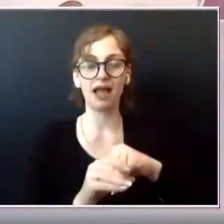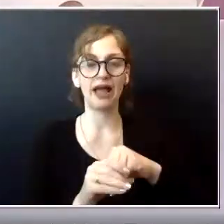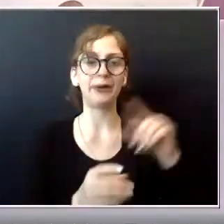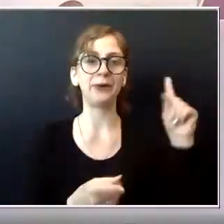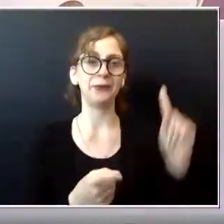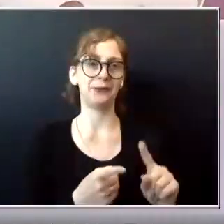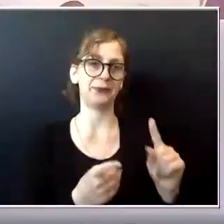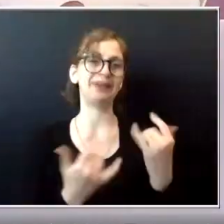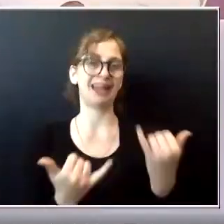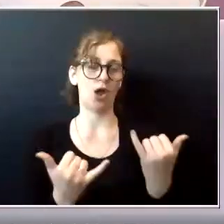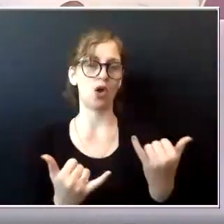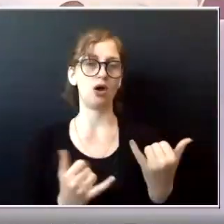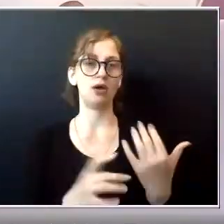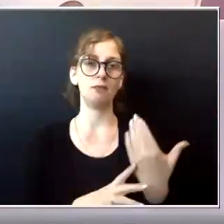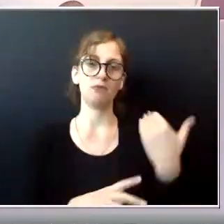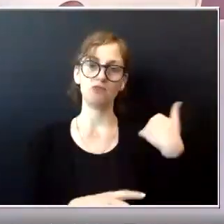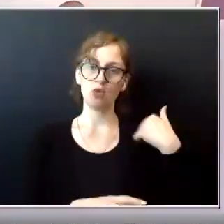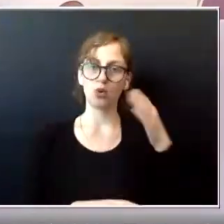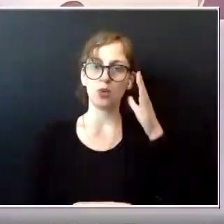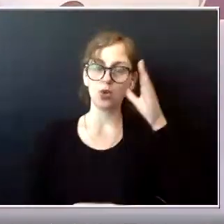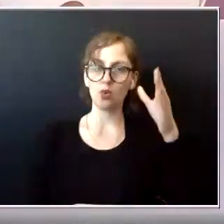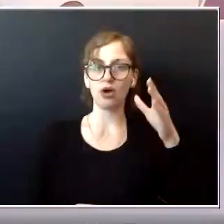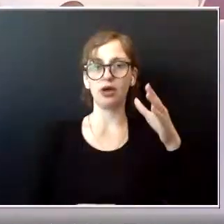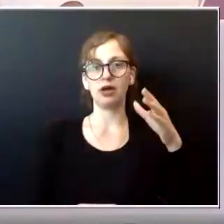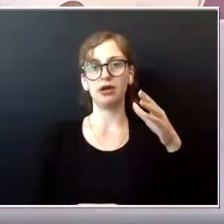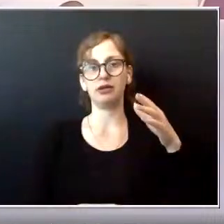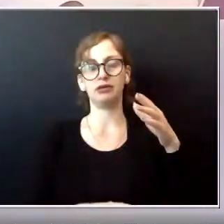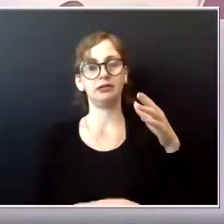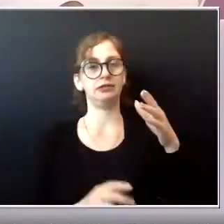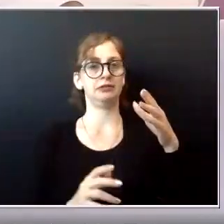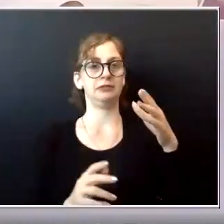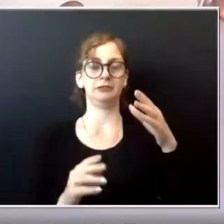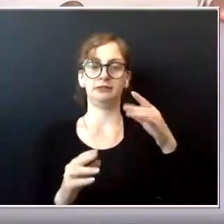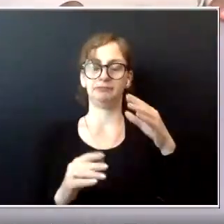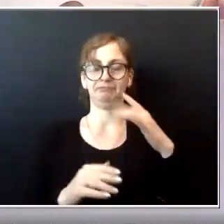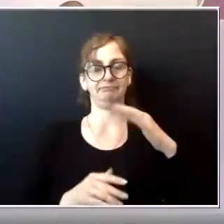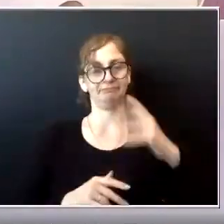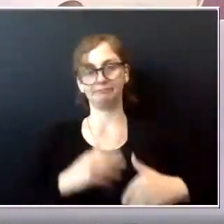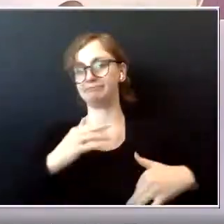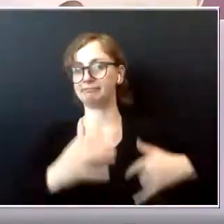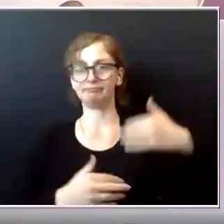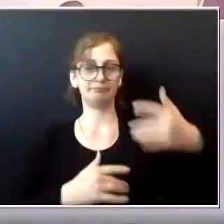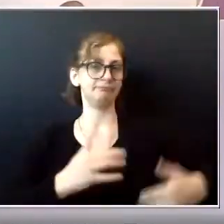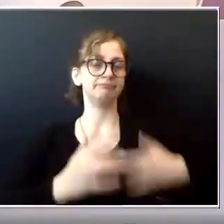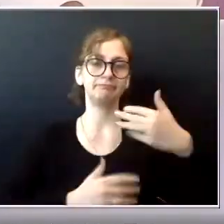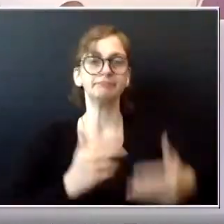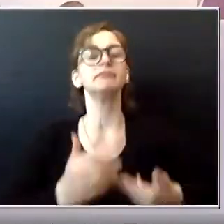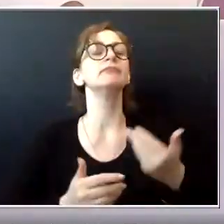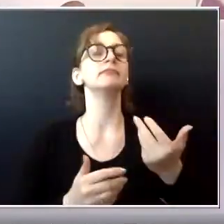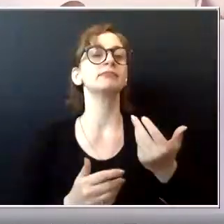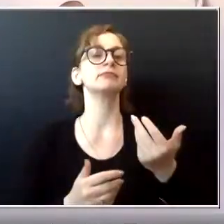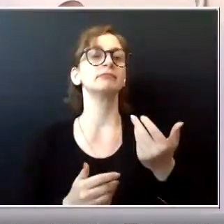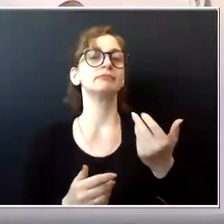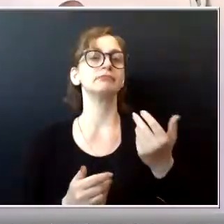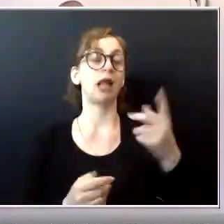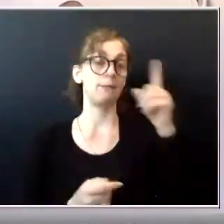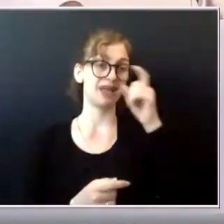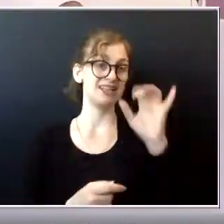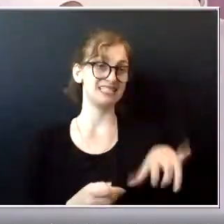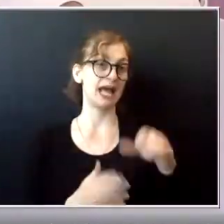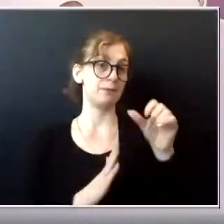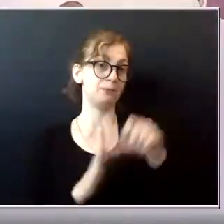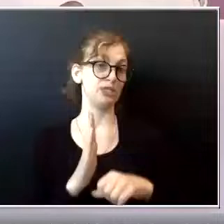we used to go exchange with a different sheath and then get the Watchman. And then we were also, because it was new, we were taking